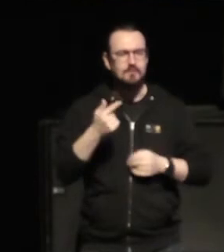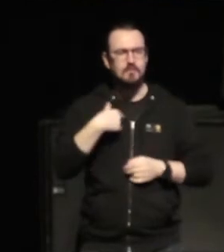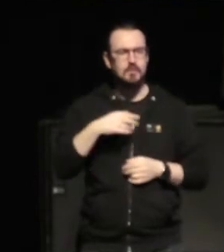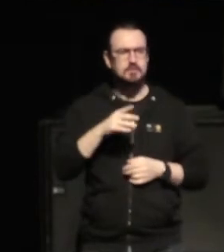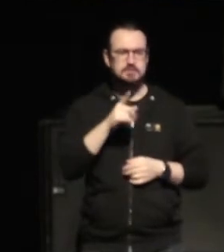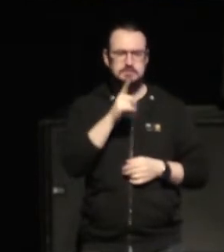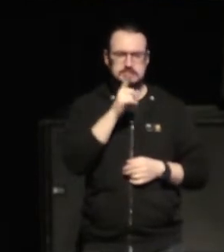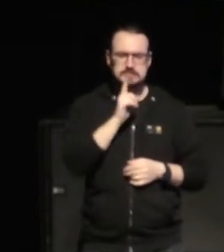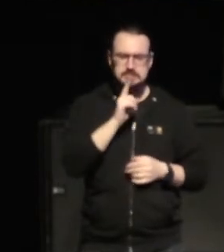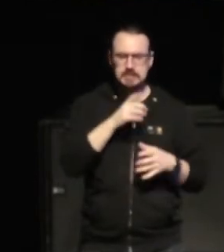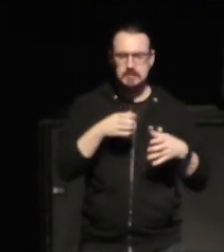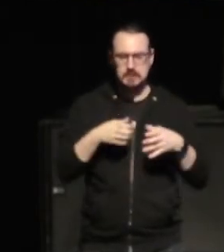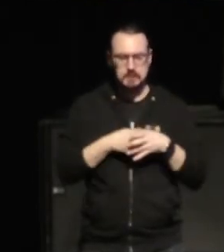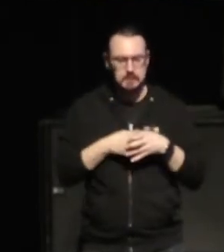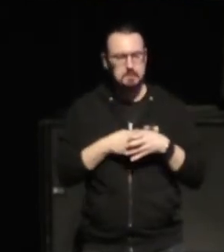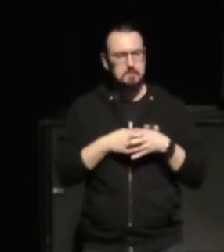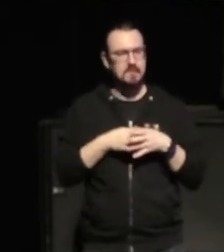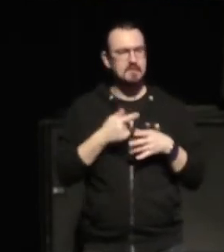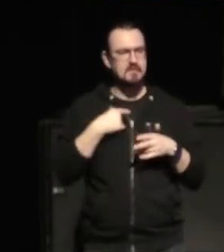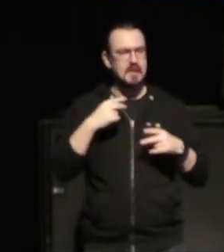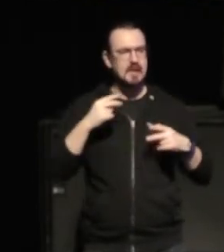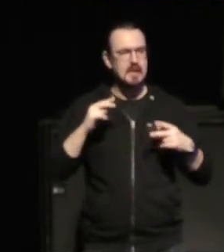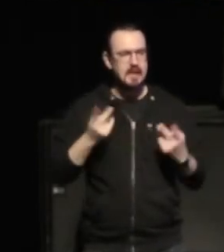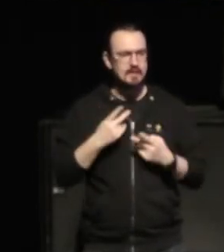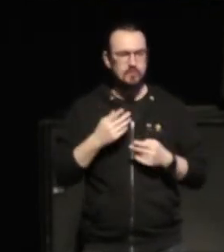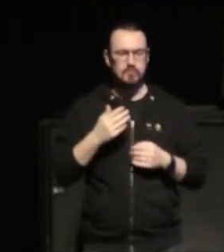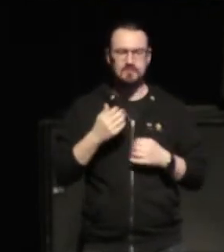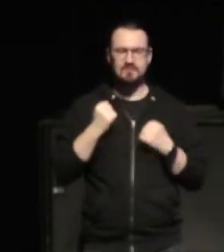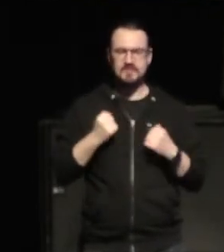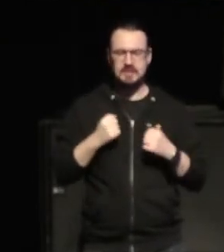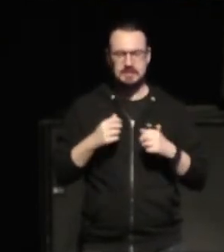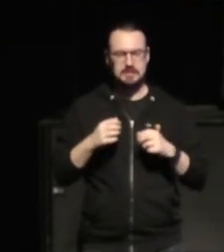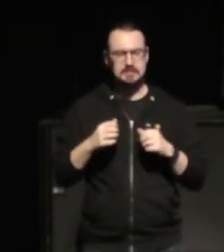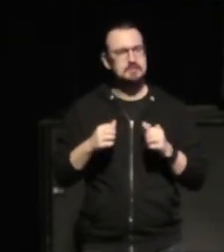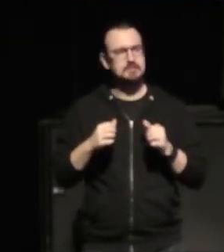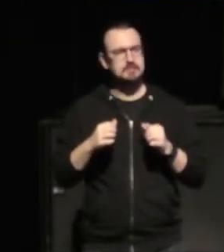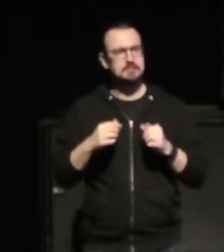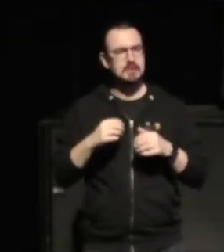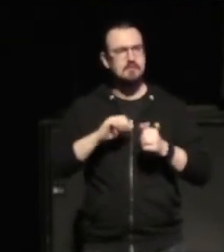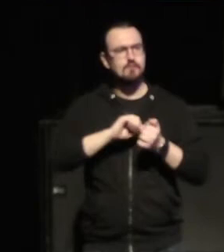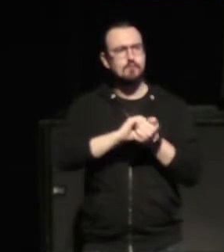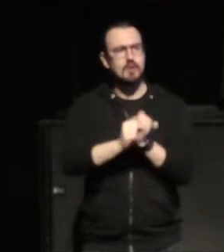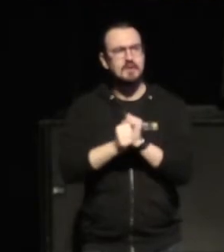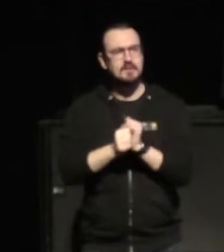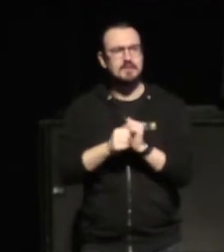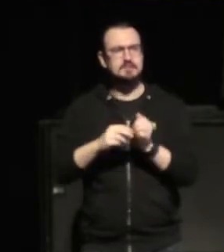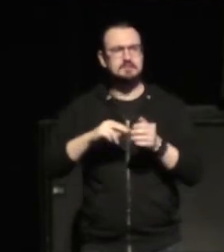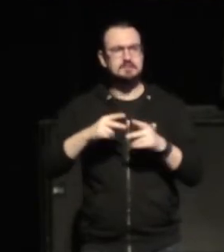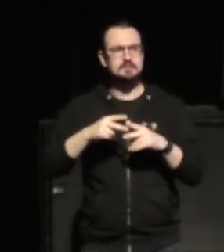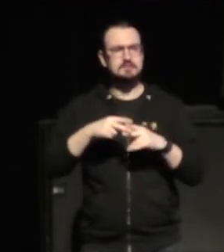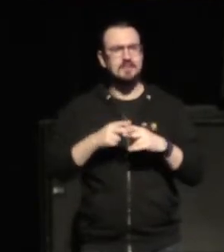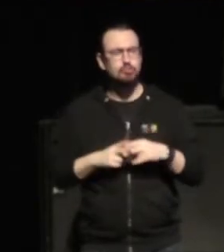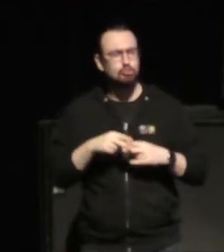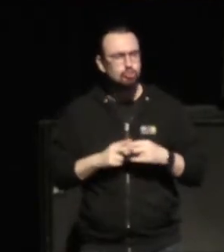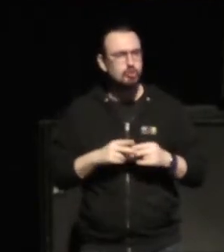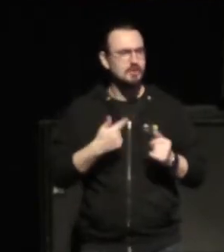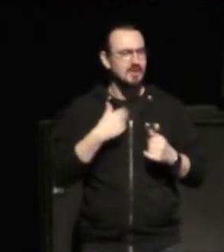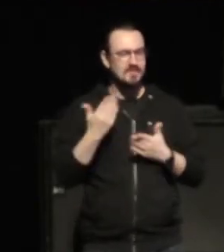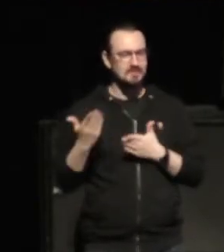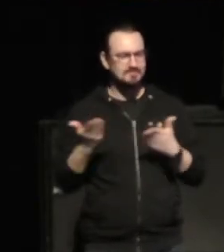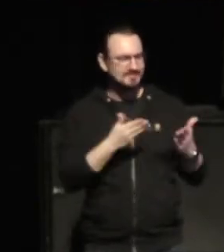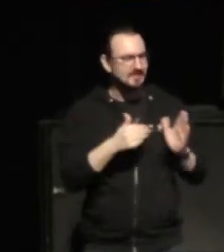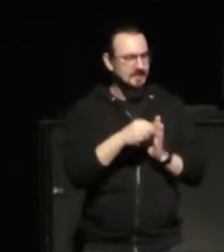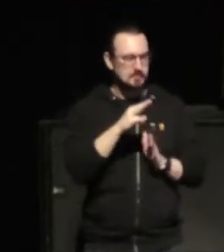small NGO is a very important agent of change within this. But I would like to turn to you now,